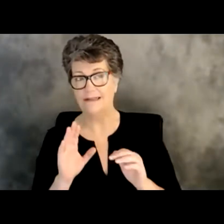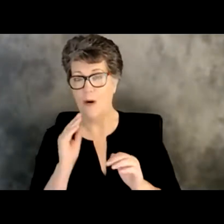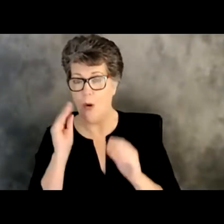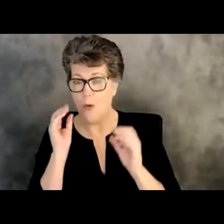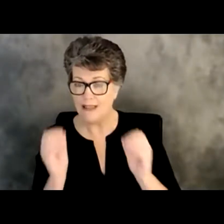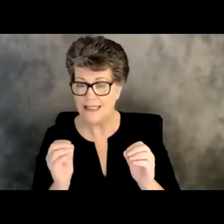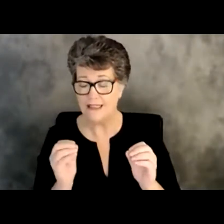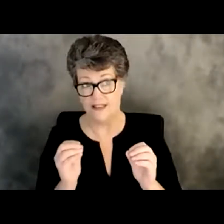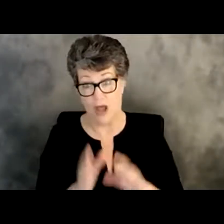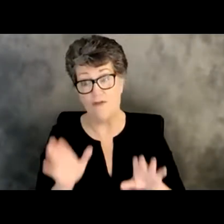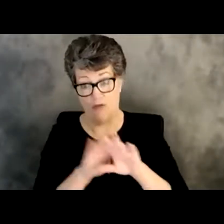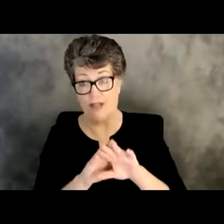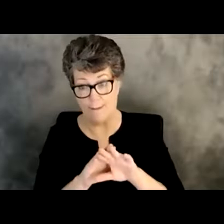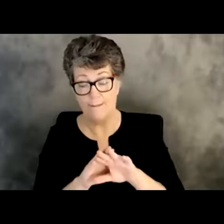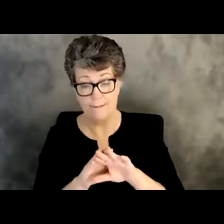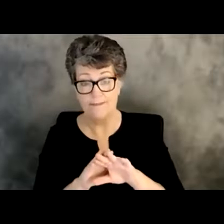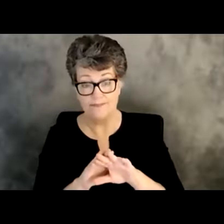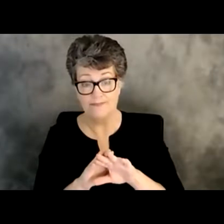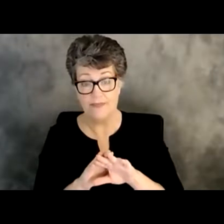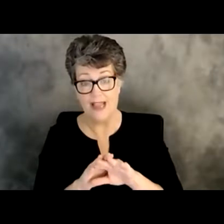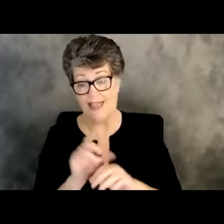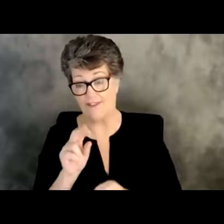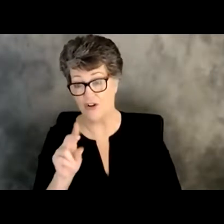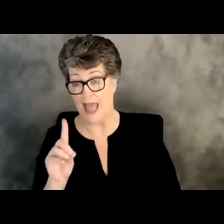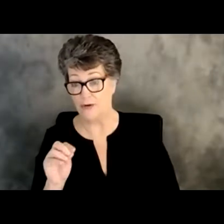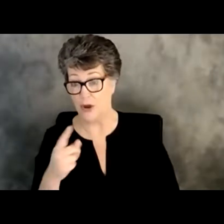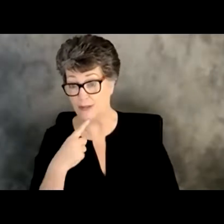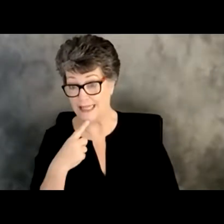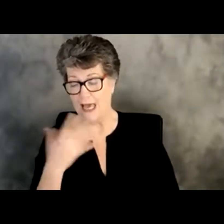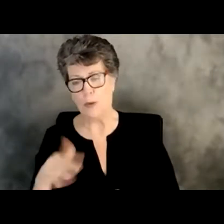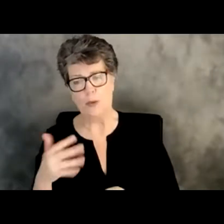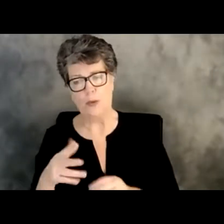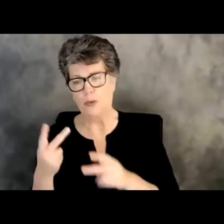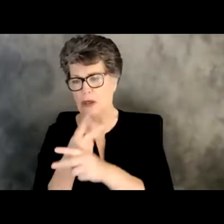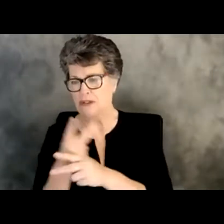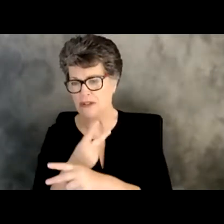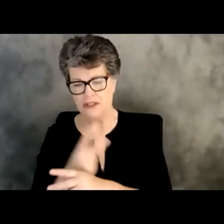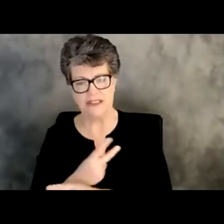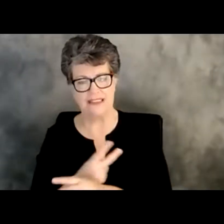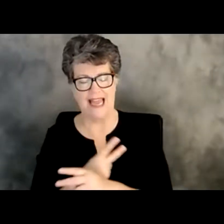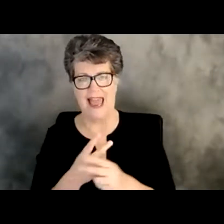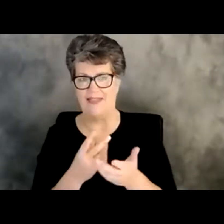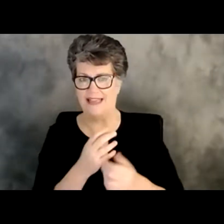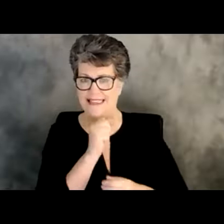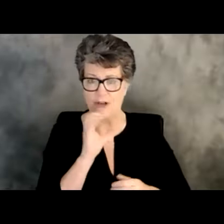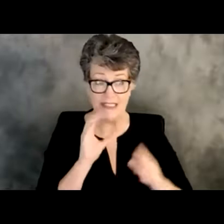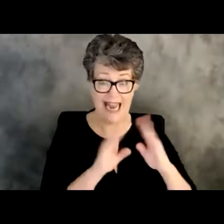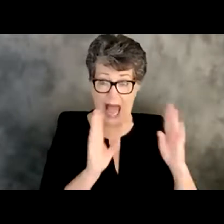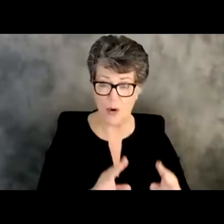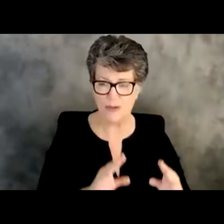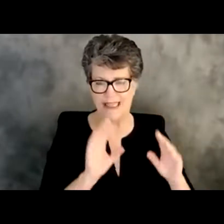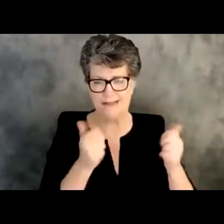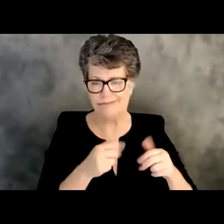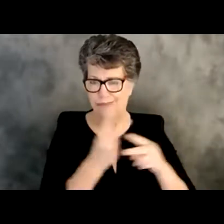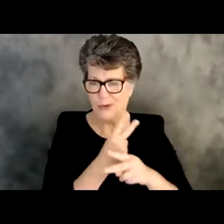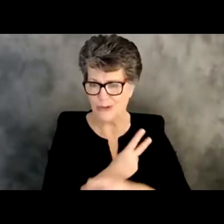lot of overlap, and that's given, as Fernando said, the rise in that homeless population and the tradition of senior housing. So we have a foundation to start